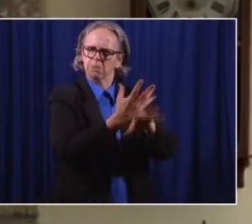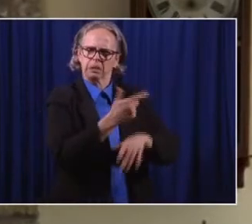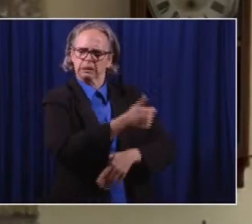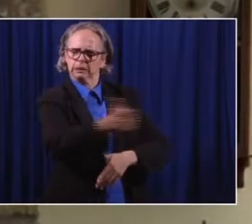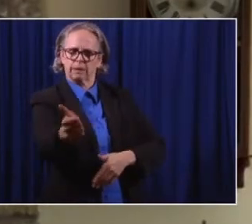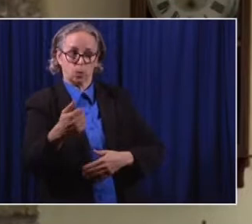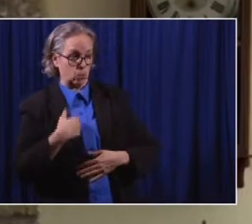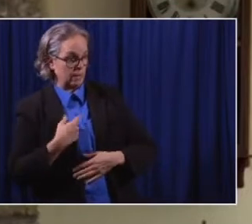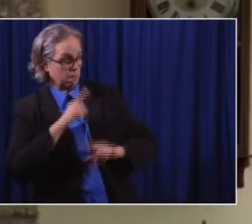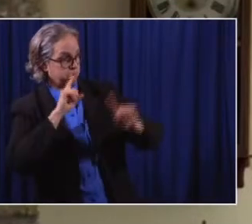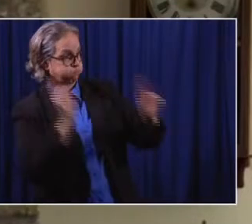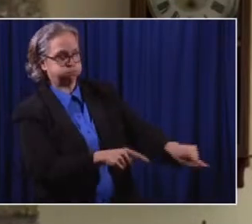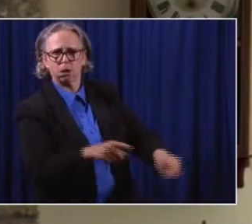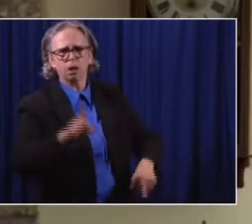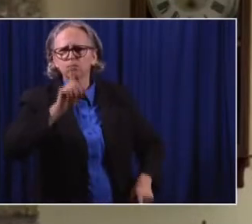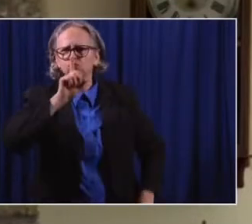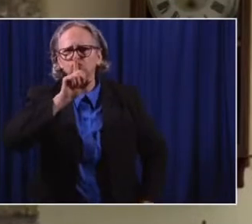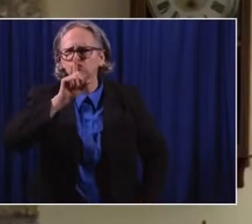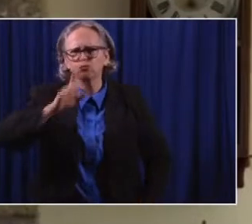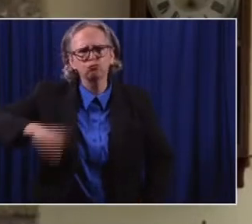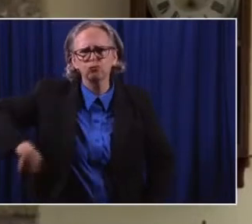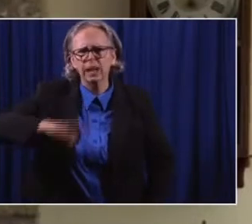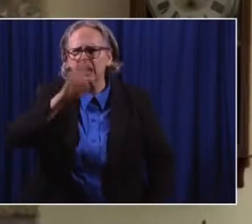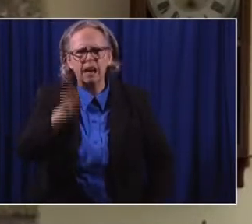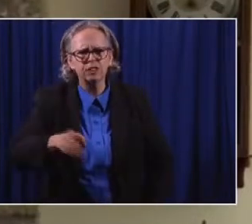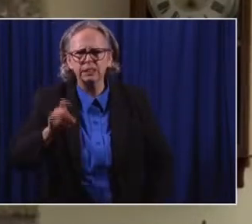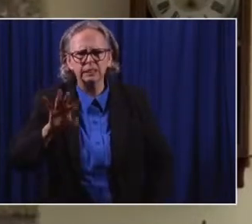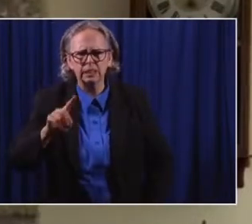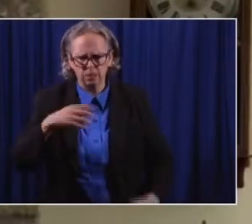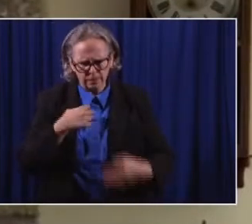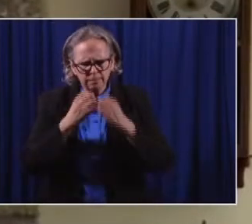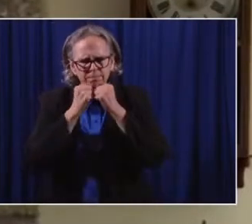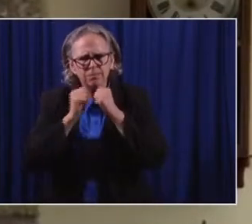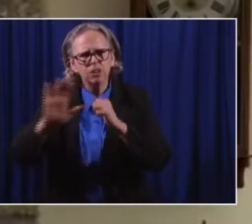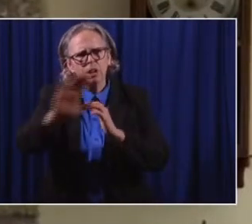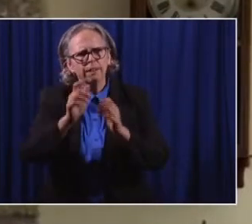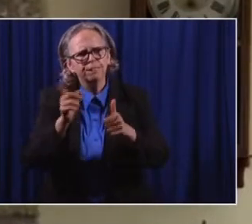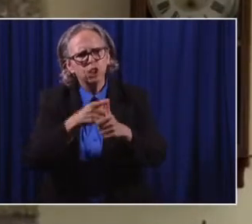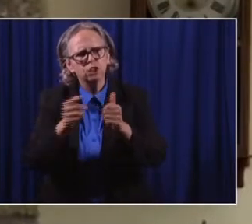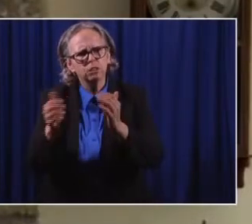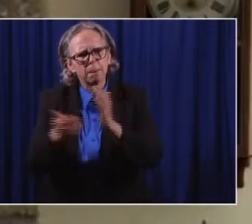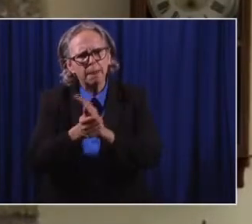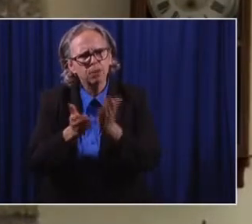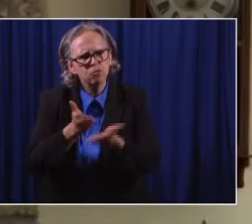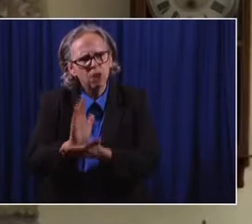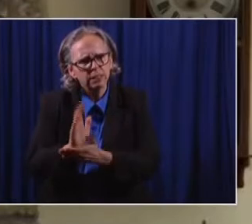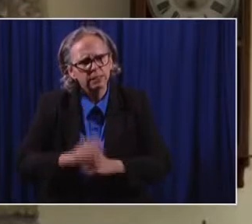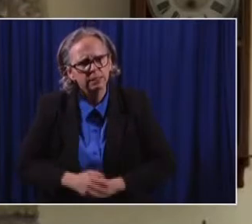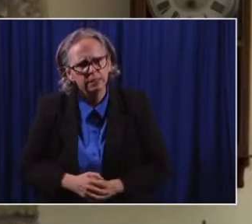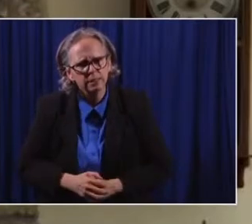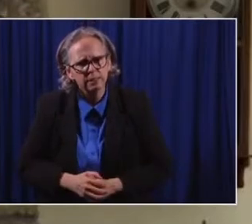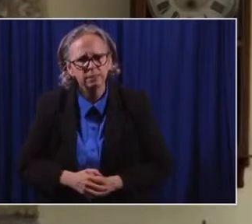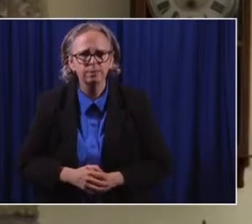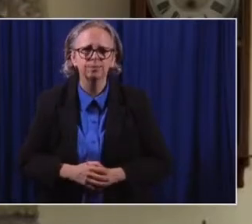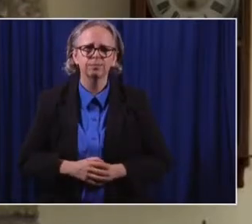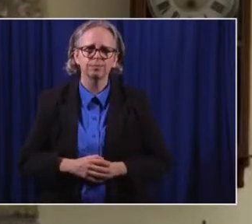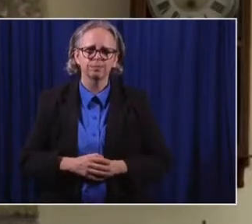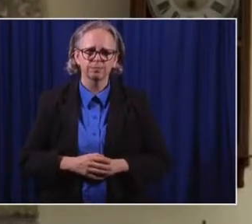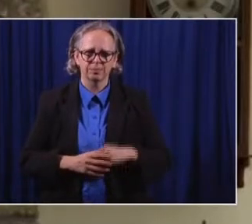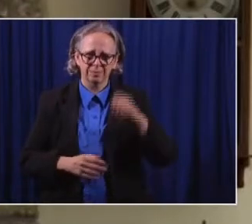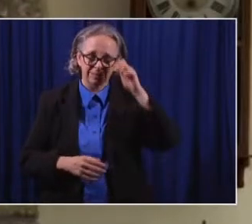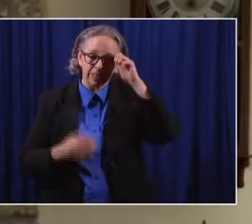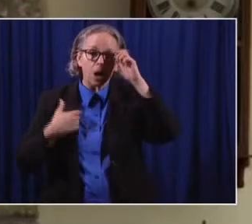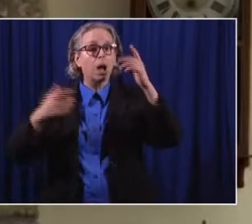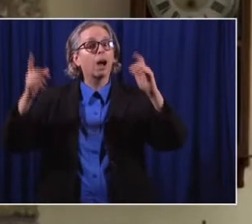that closed the churches. We've not in any way really prohibited the First Amendment exercise. But we have asked people, please